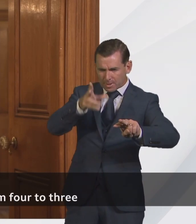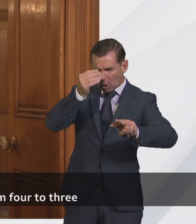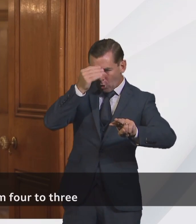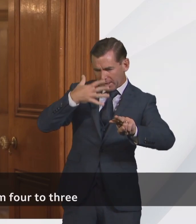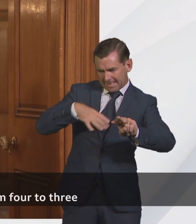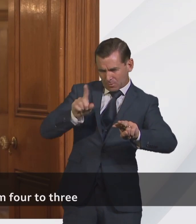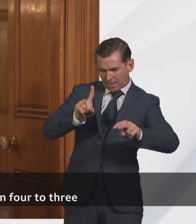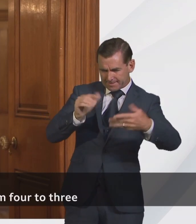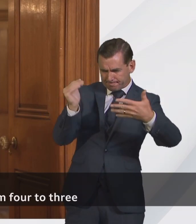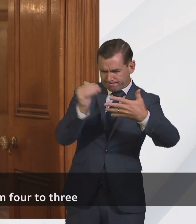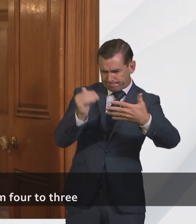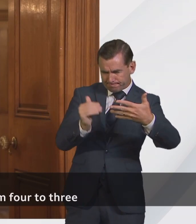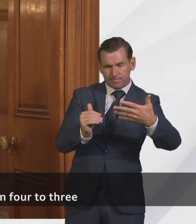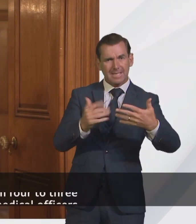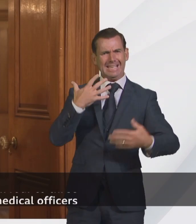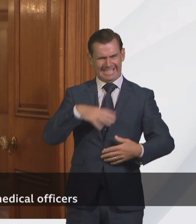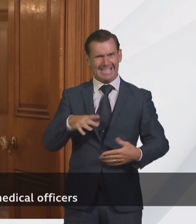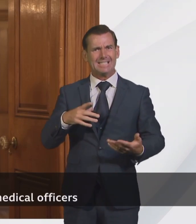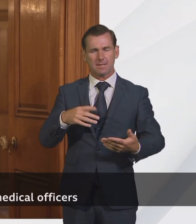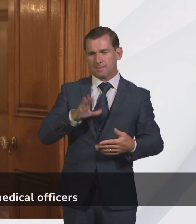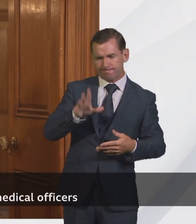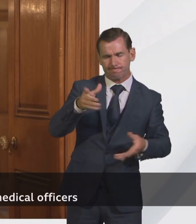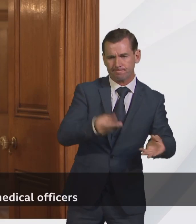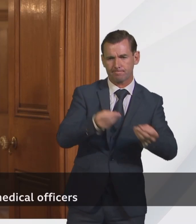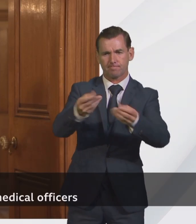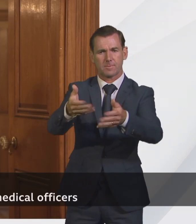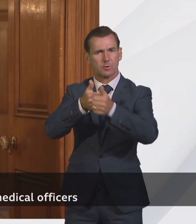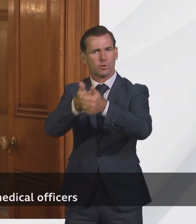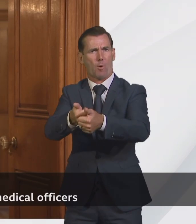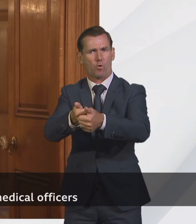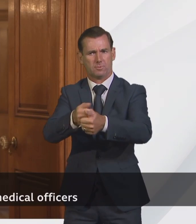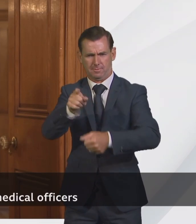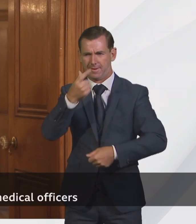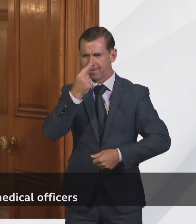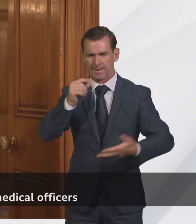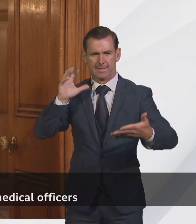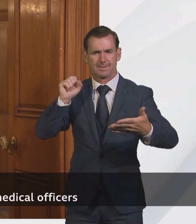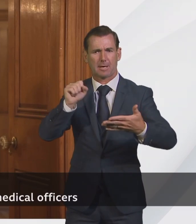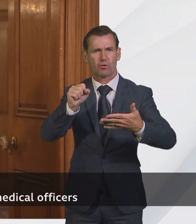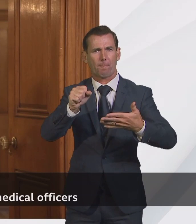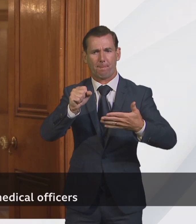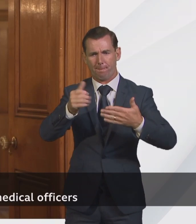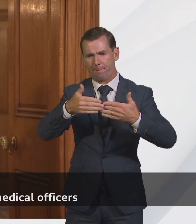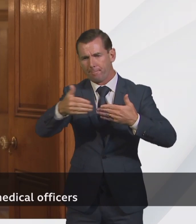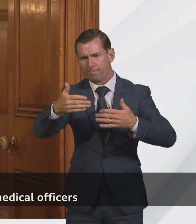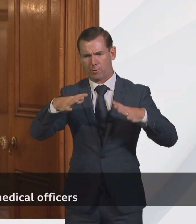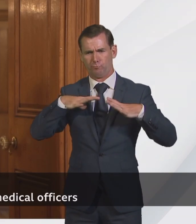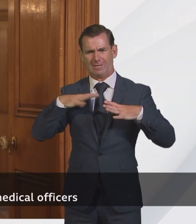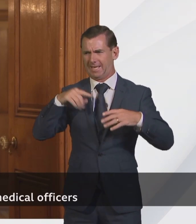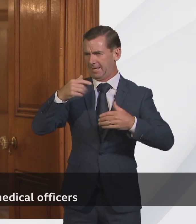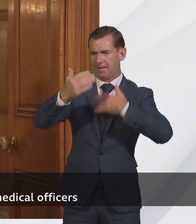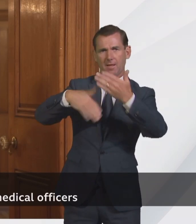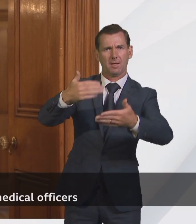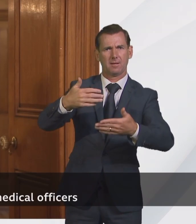their pupils. One of those packages that we're putting £1 billion behind this